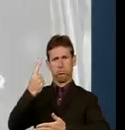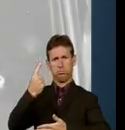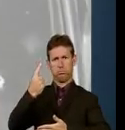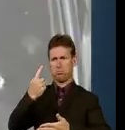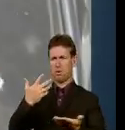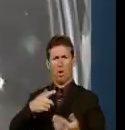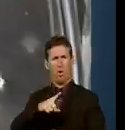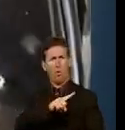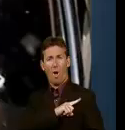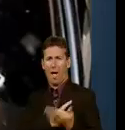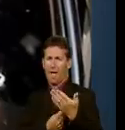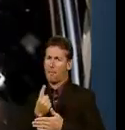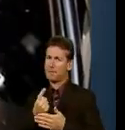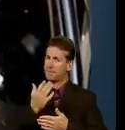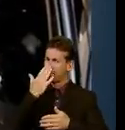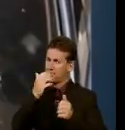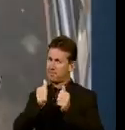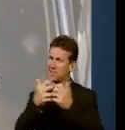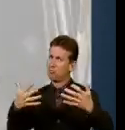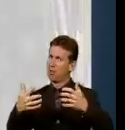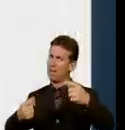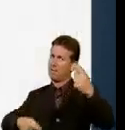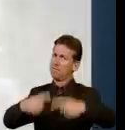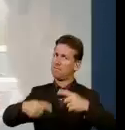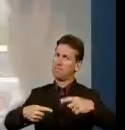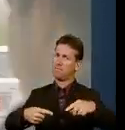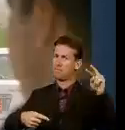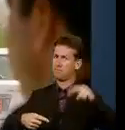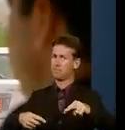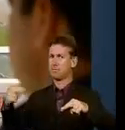Exactly why is disputed.